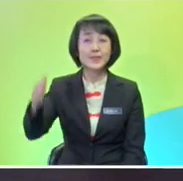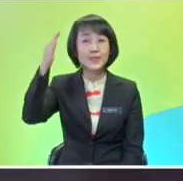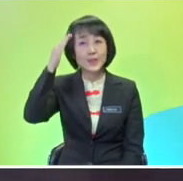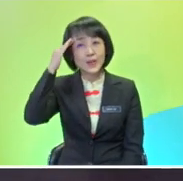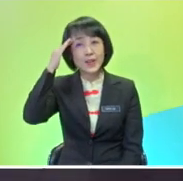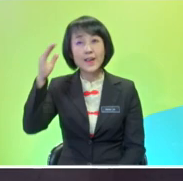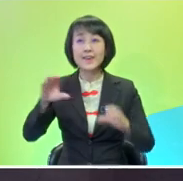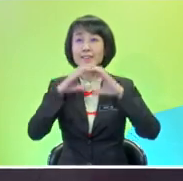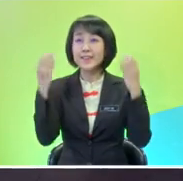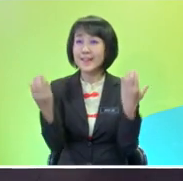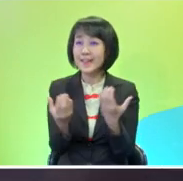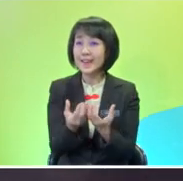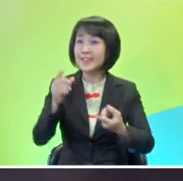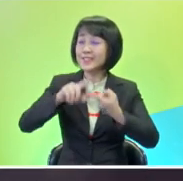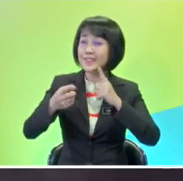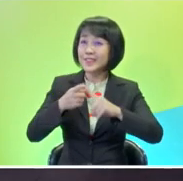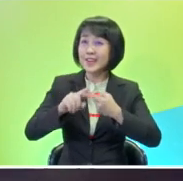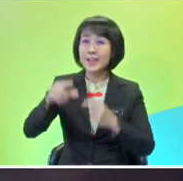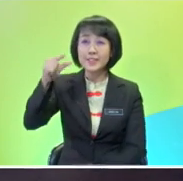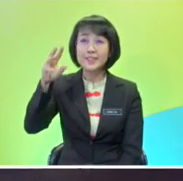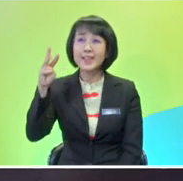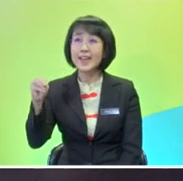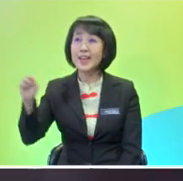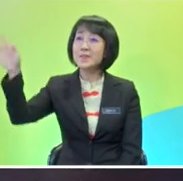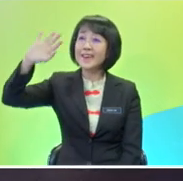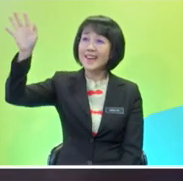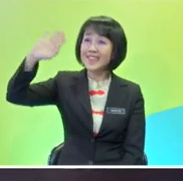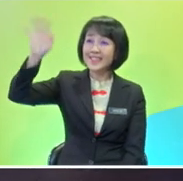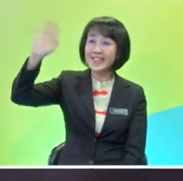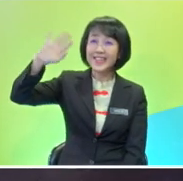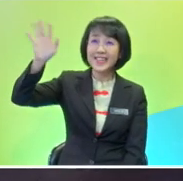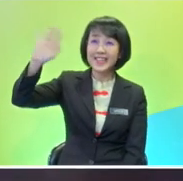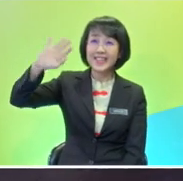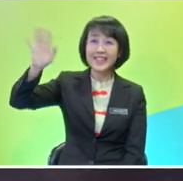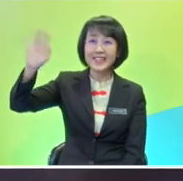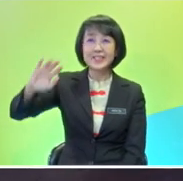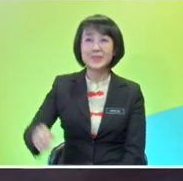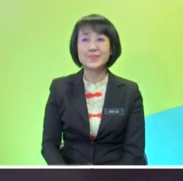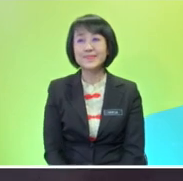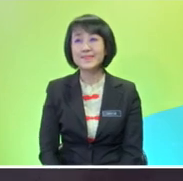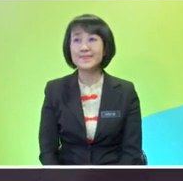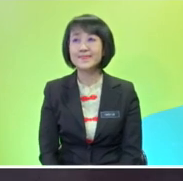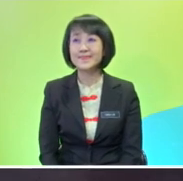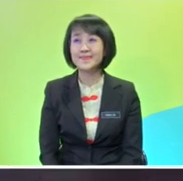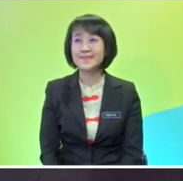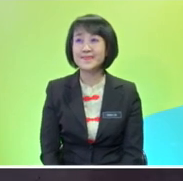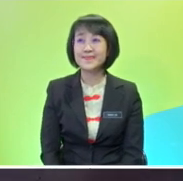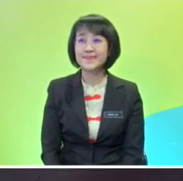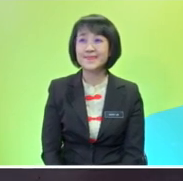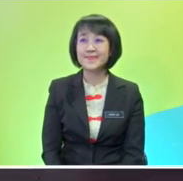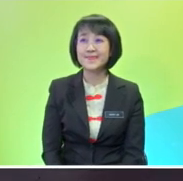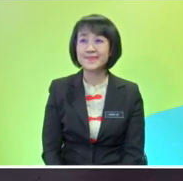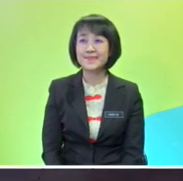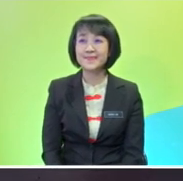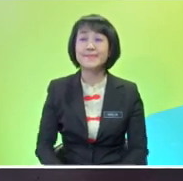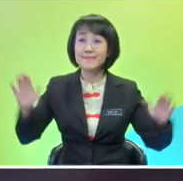today on Google Meets. Hi, everyone. Hello. Can you see us? There they are. All right. Okay, could you